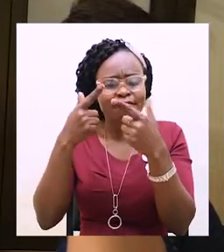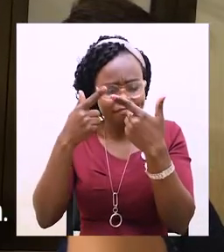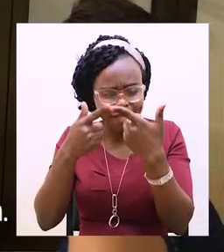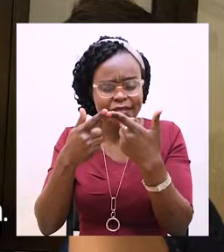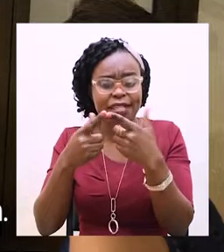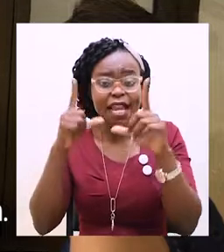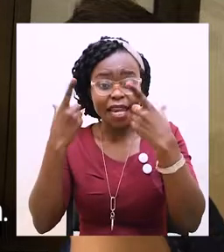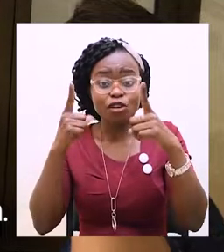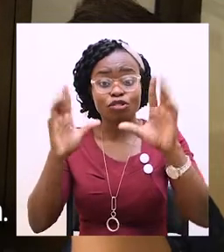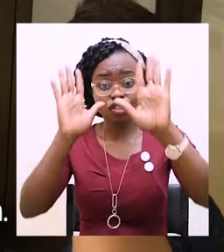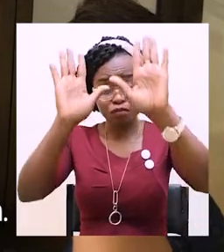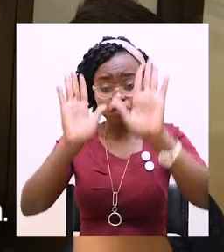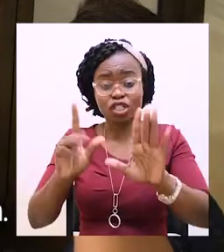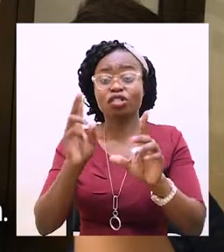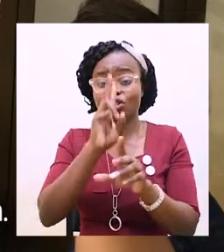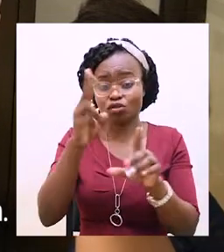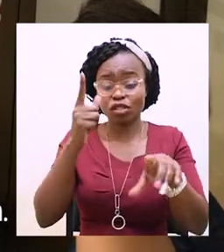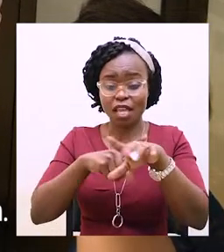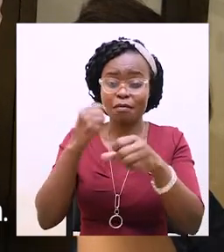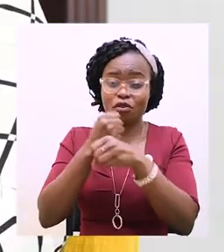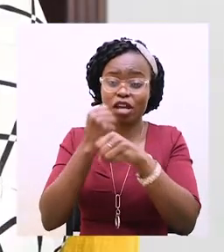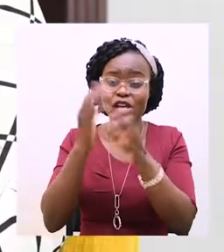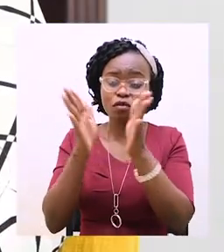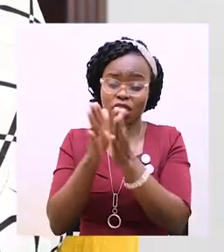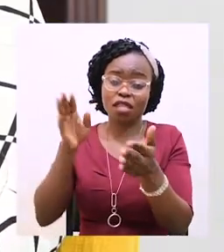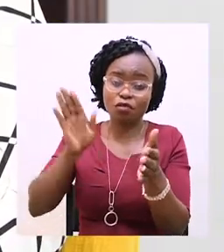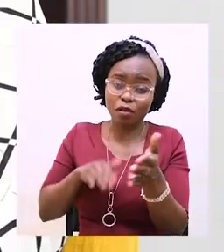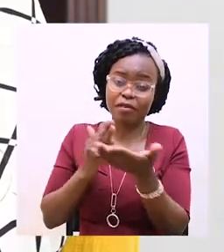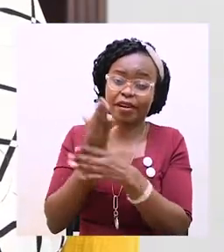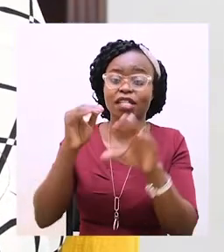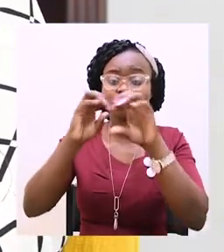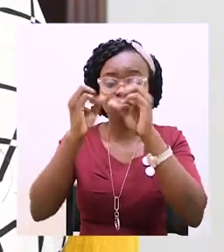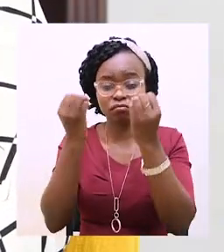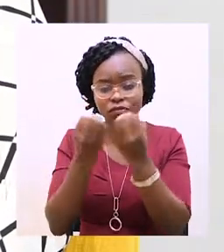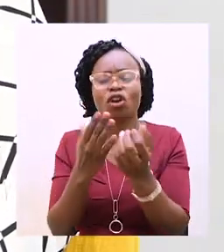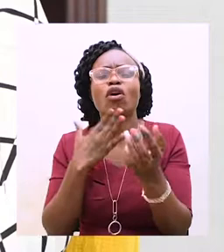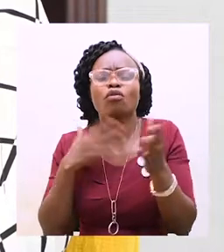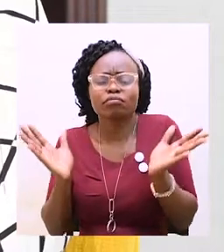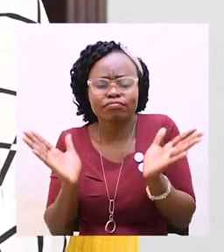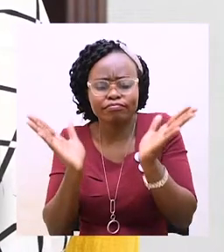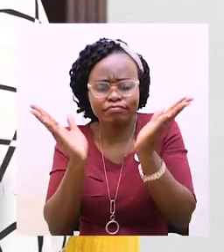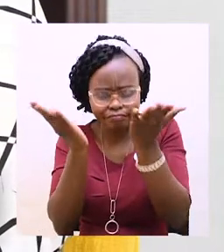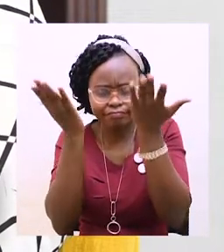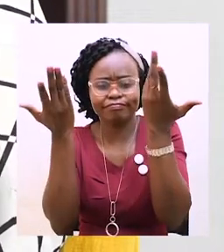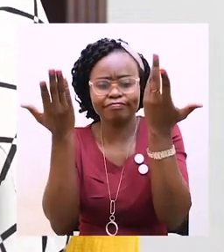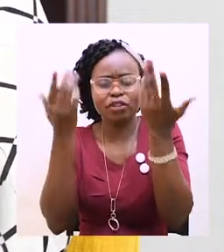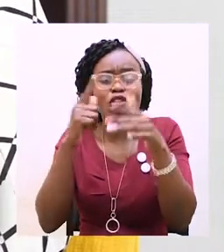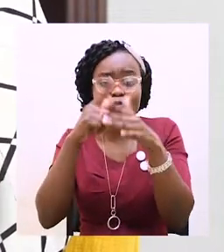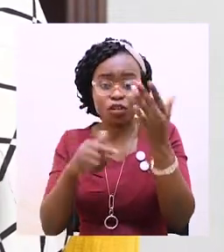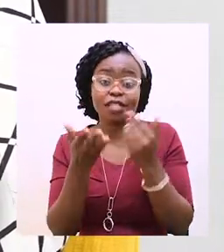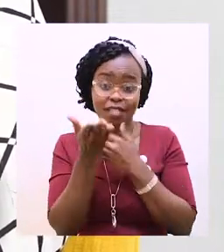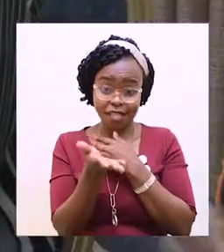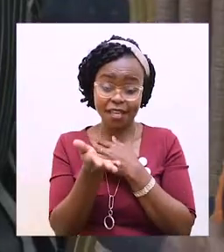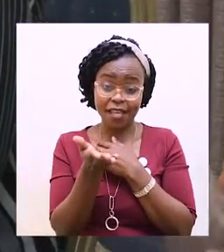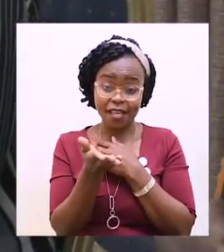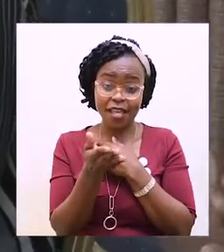language we should be using when we are working with women rights organizations. We are seeking to strengthen what is already existing, and we can do this by